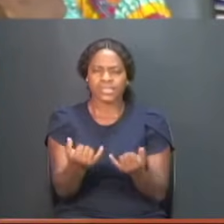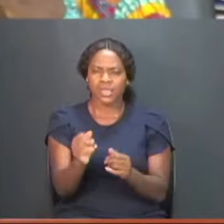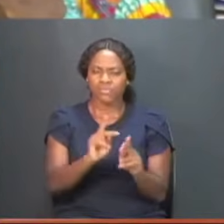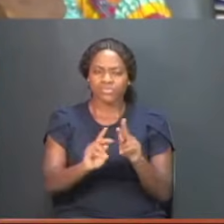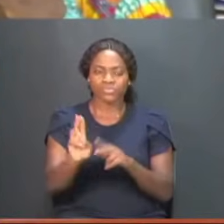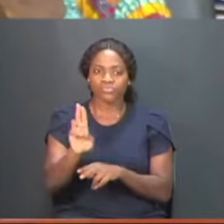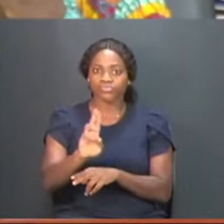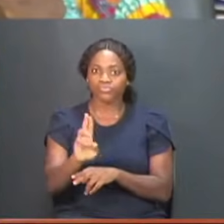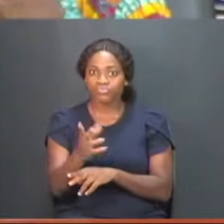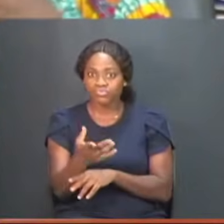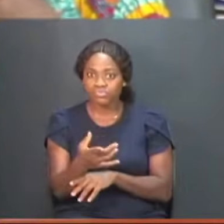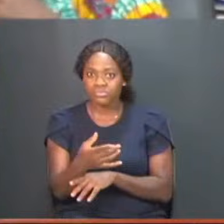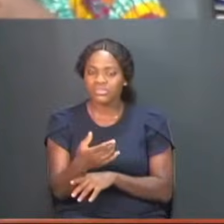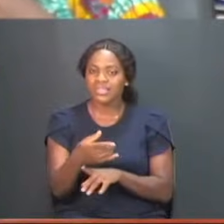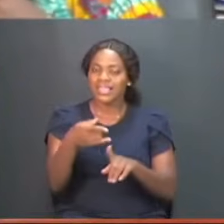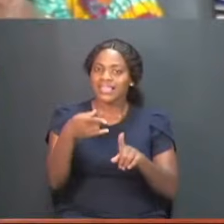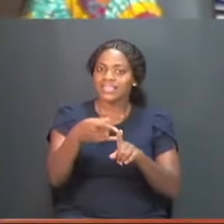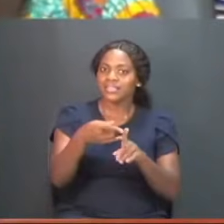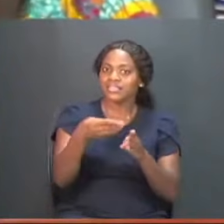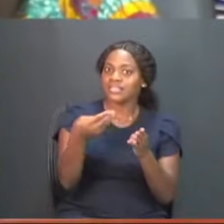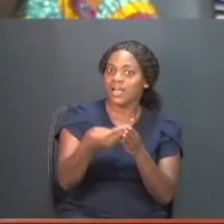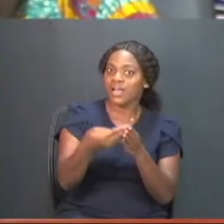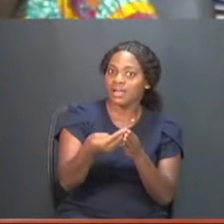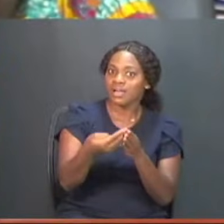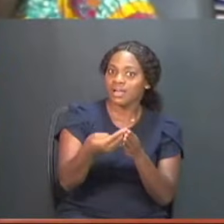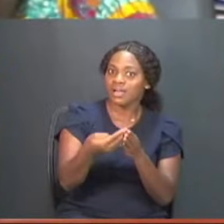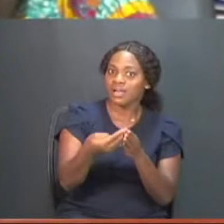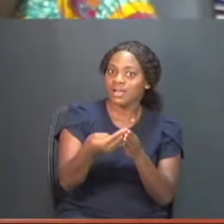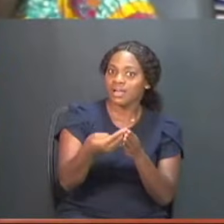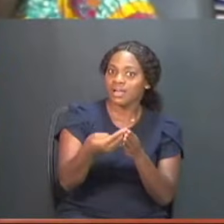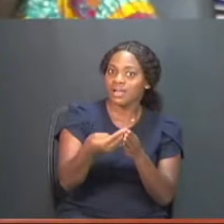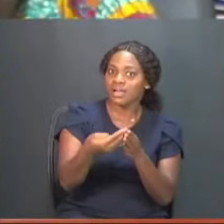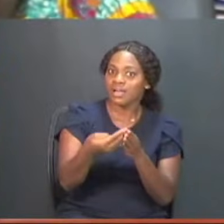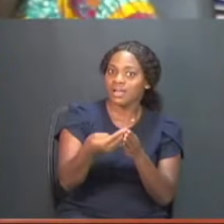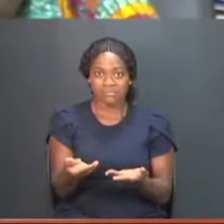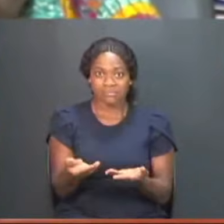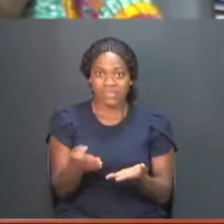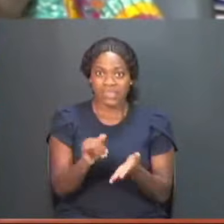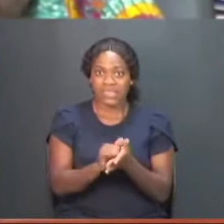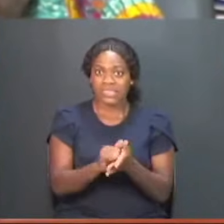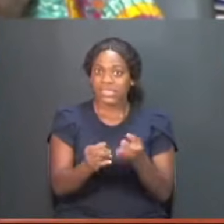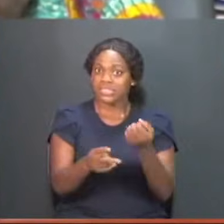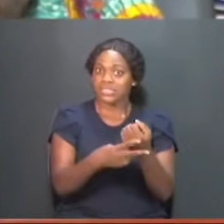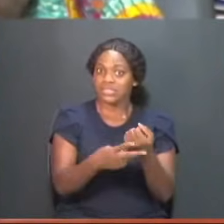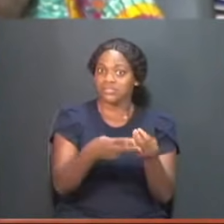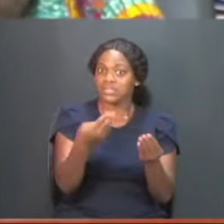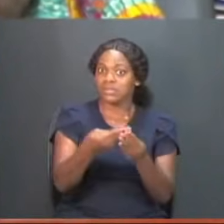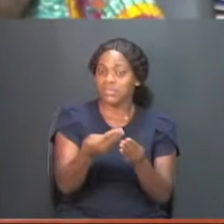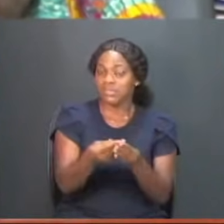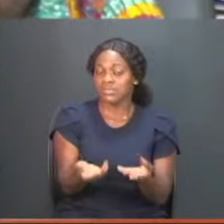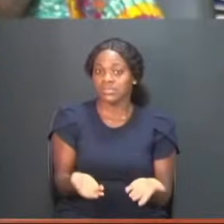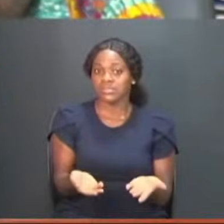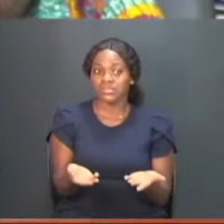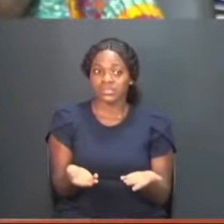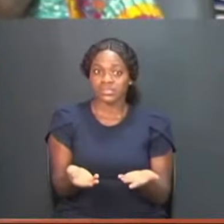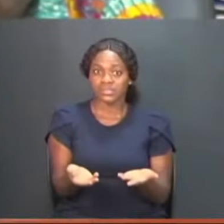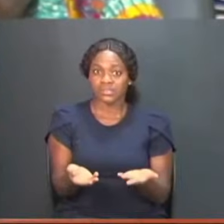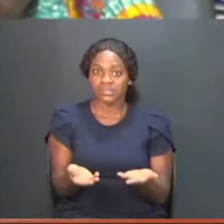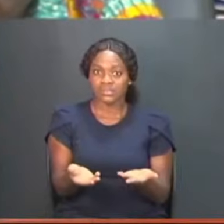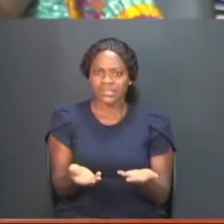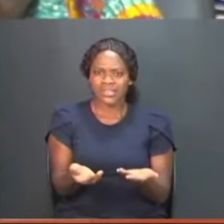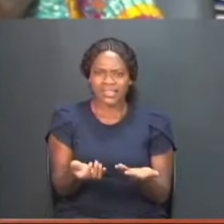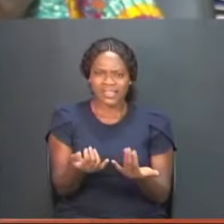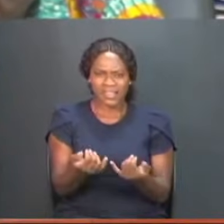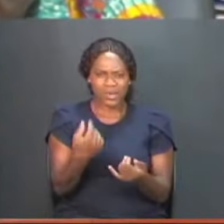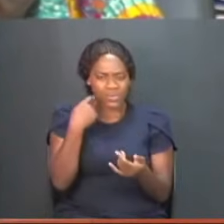digital currency. People are now using cryptocurrency as a store of value. And even we are talking about stability of our currency,